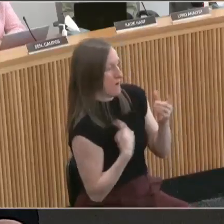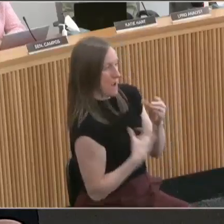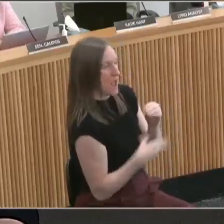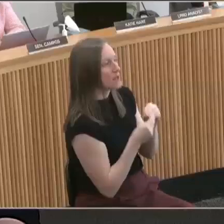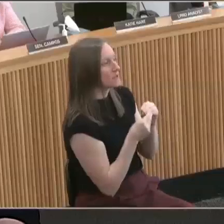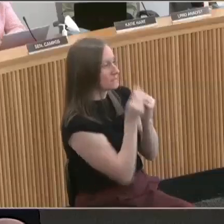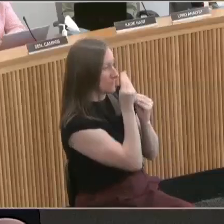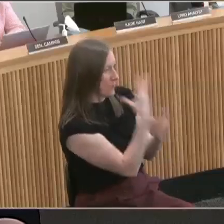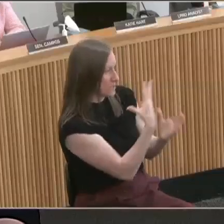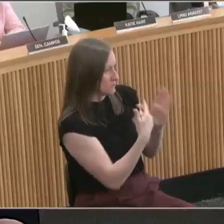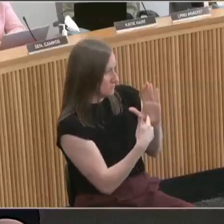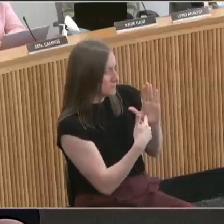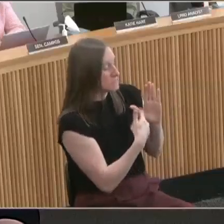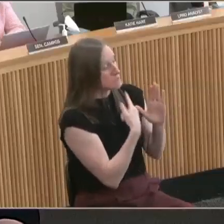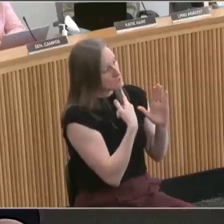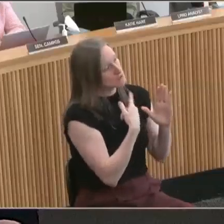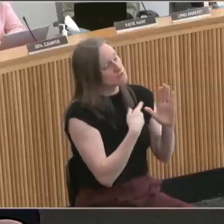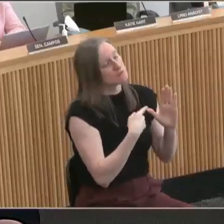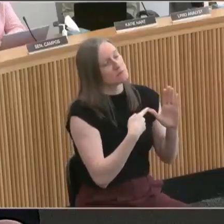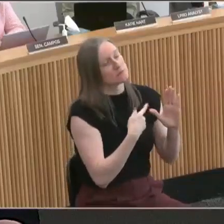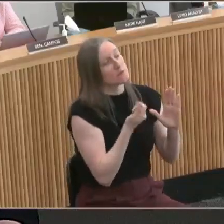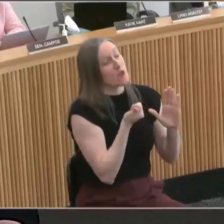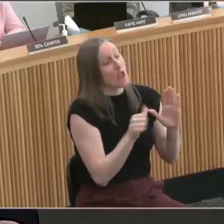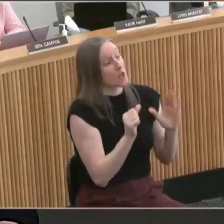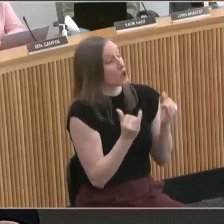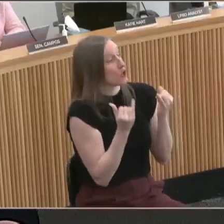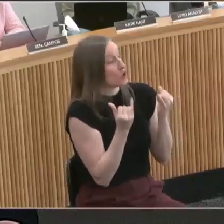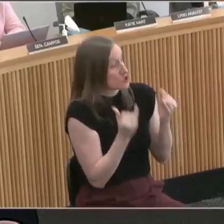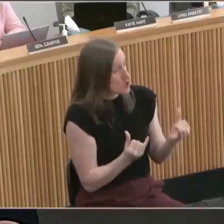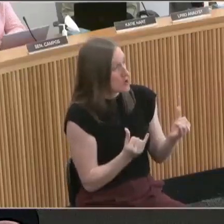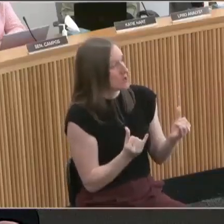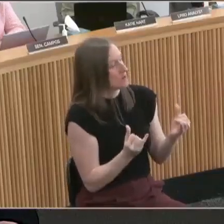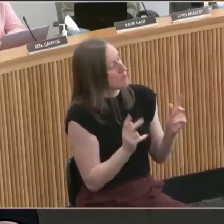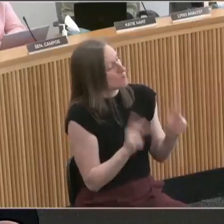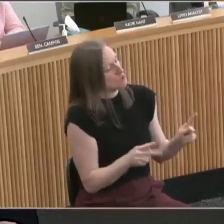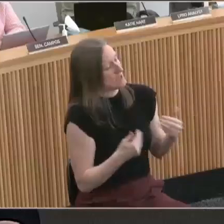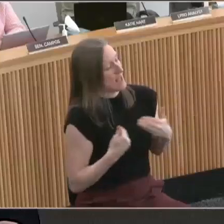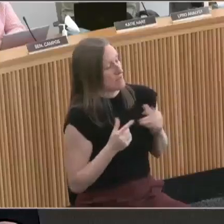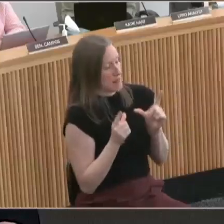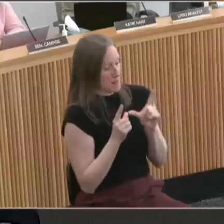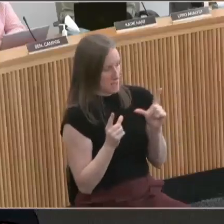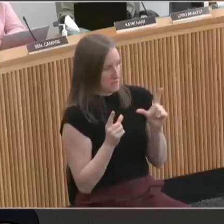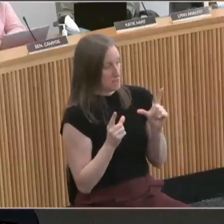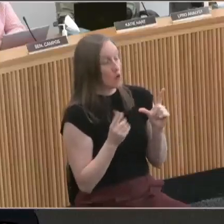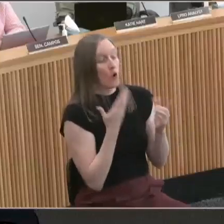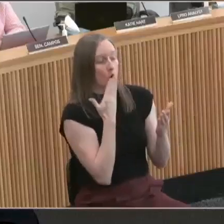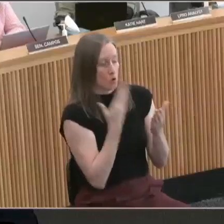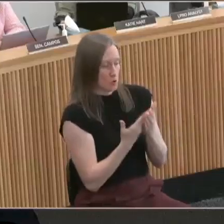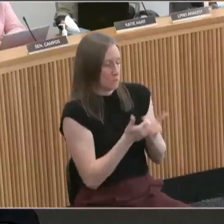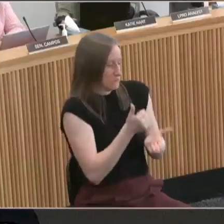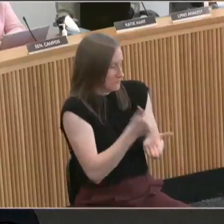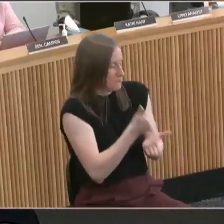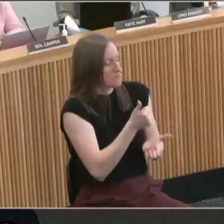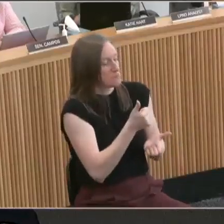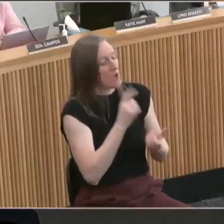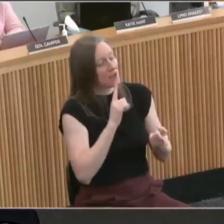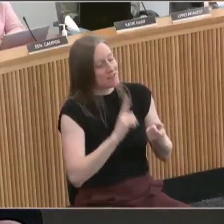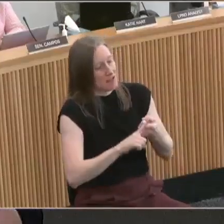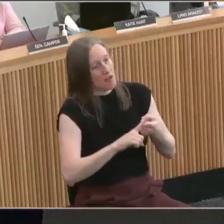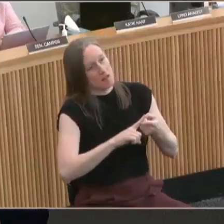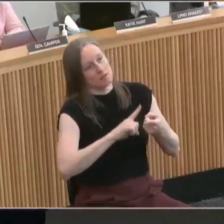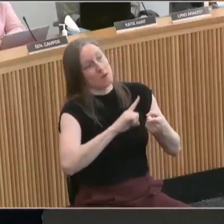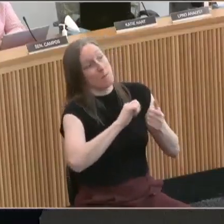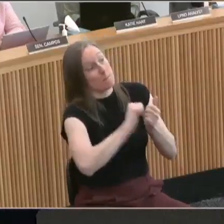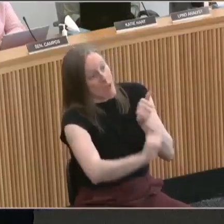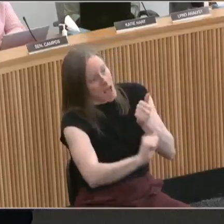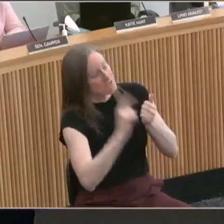that says any currently held license would be good for 3 years from the date of passage of Senate Bill 950.